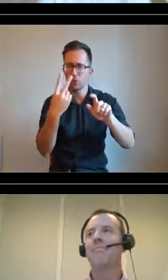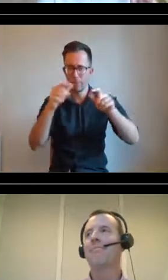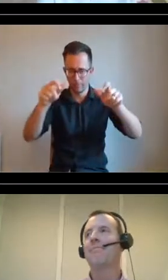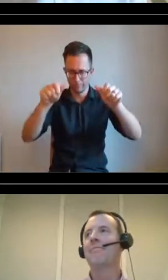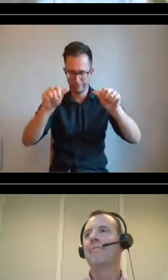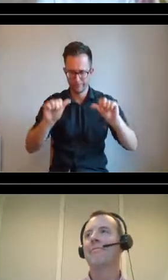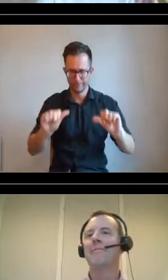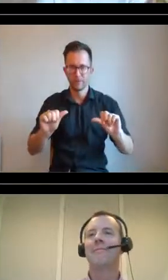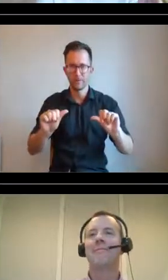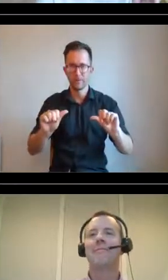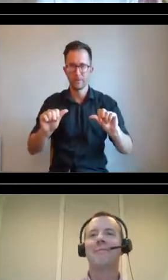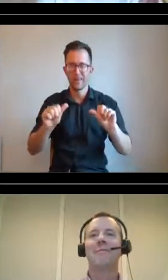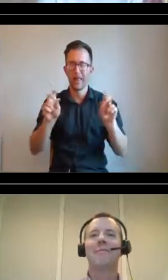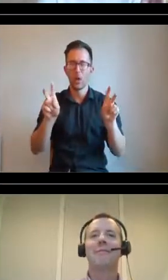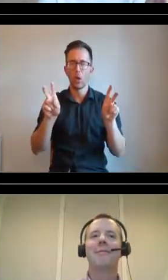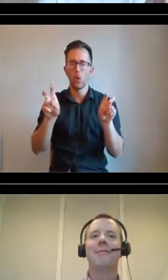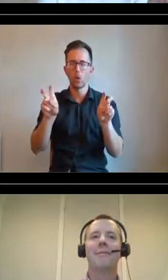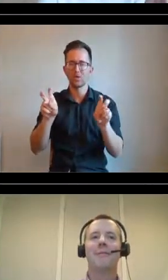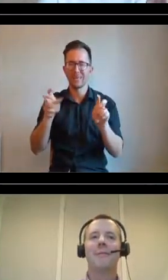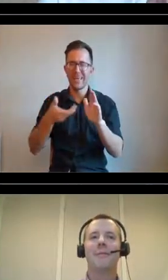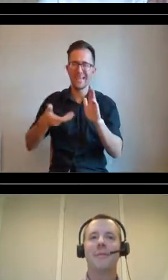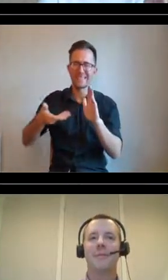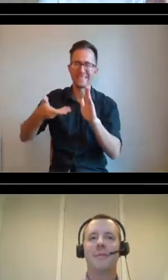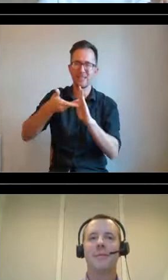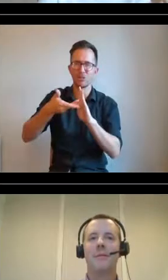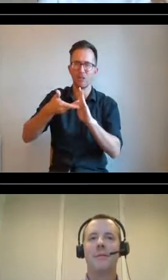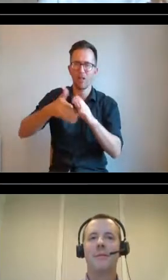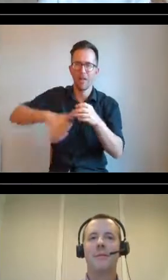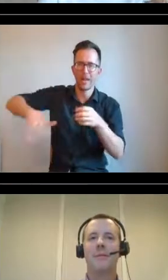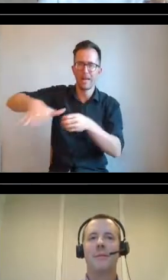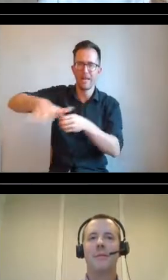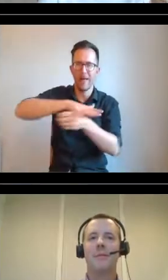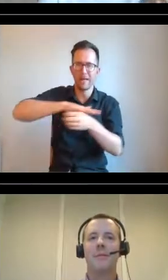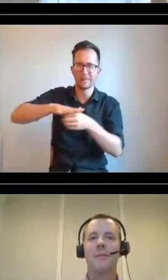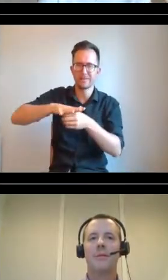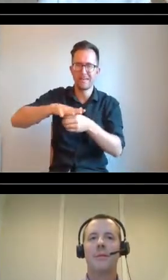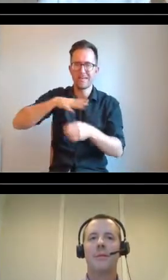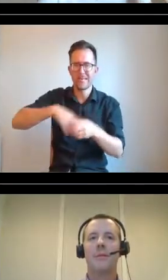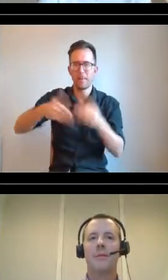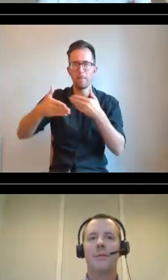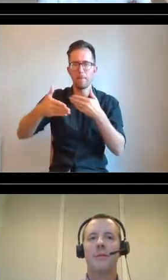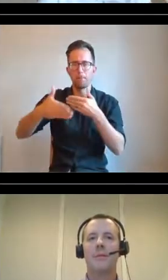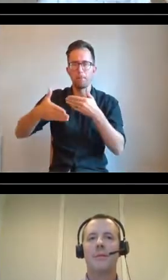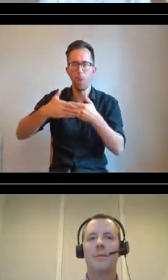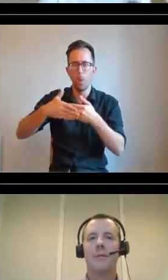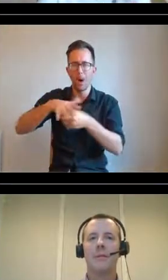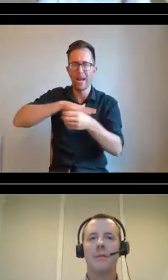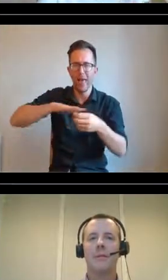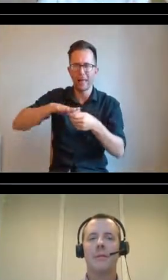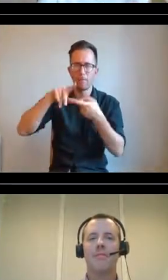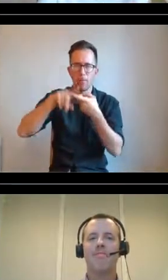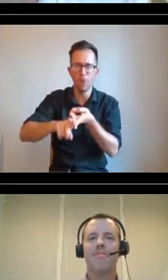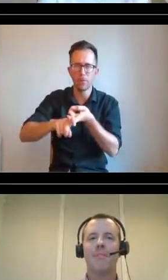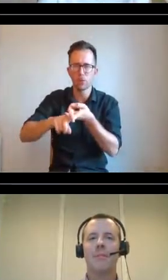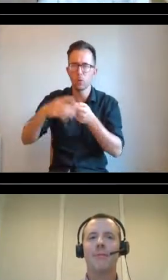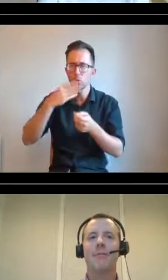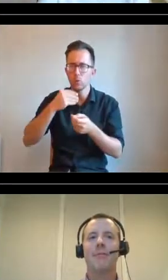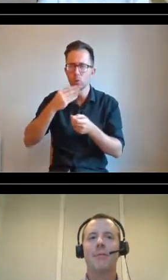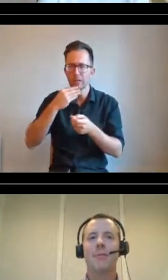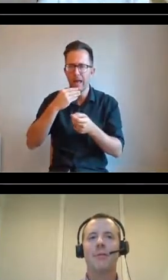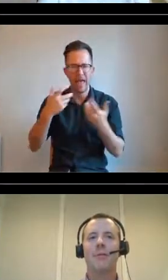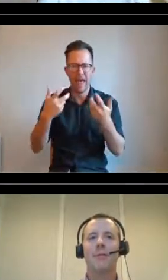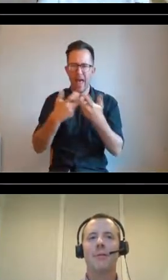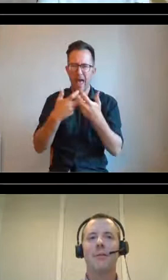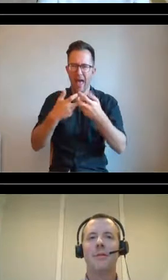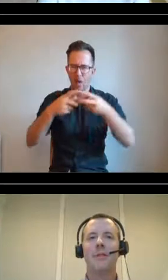say, in quotes, additional land along the LTC route would be required permanently. So this person is asking, how can both